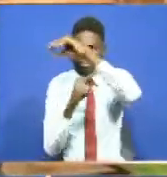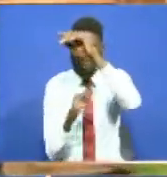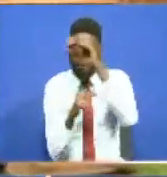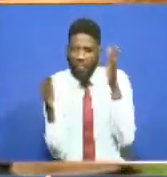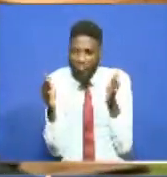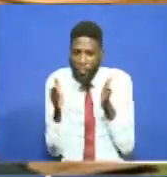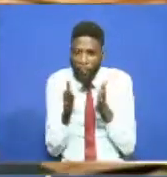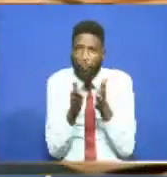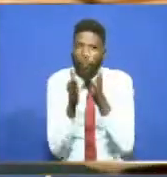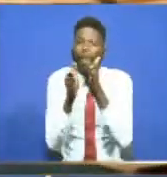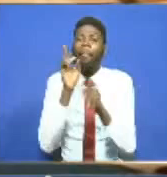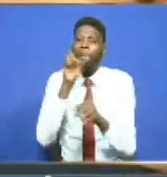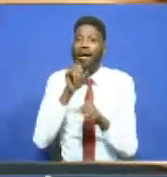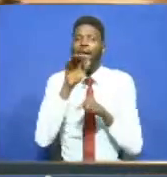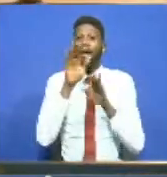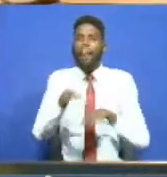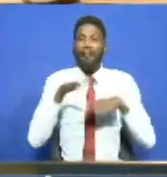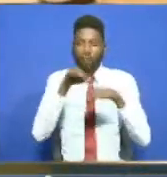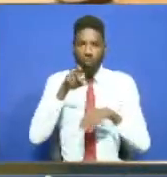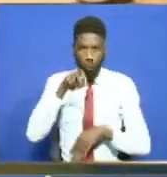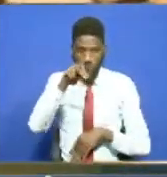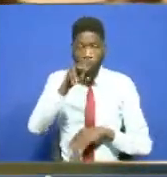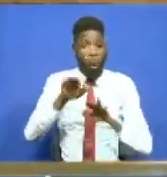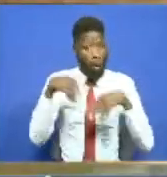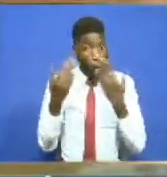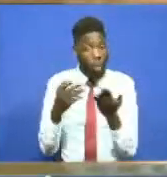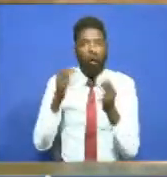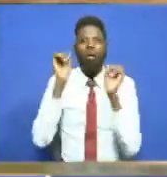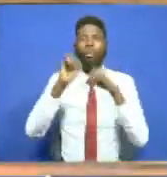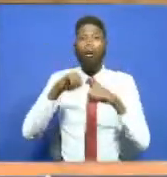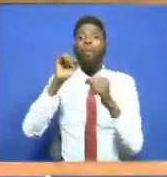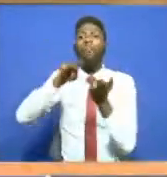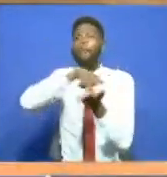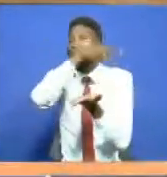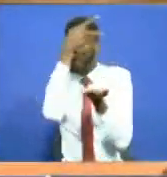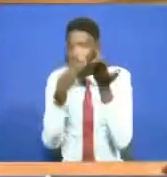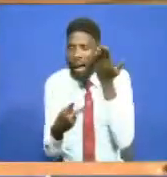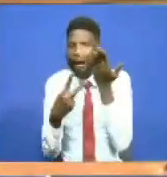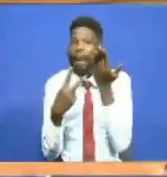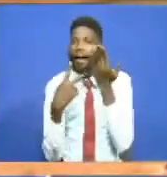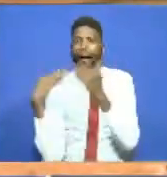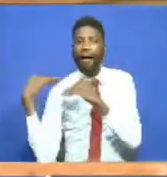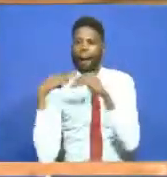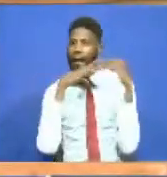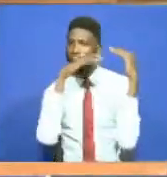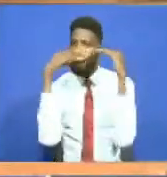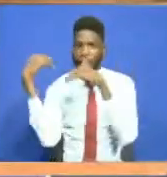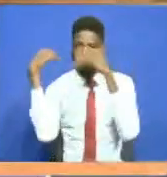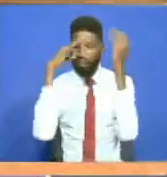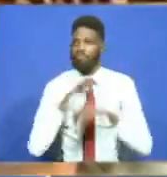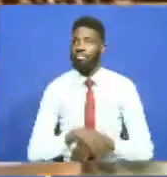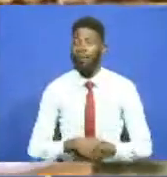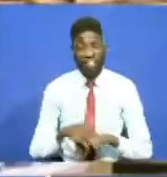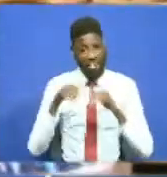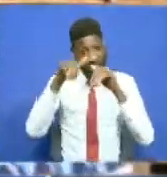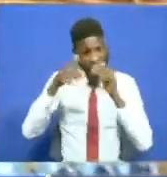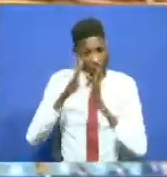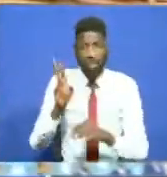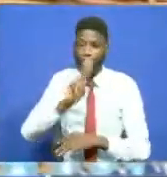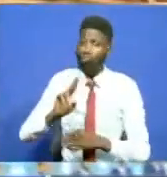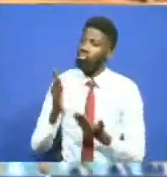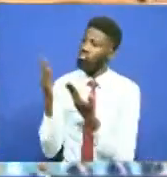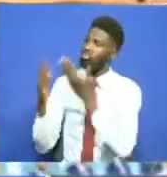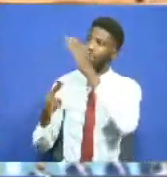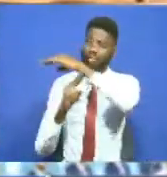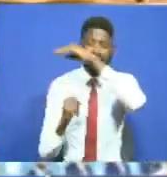walk carefully or risk falling off and drowning in the flooded river. Farmers who irrigate their crops using water from the wide river said their